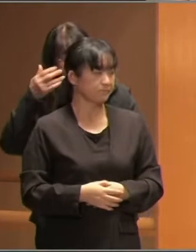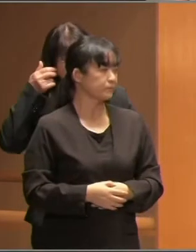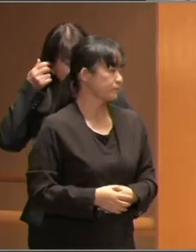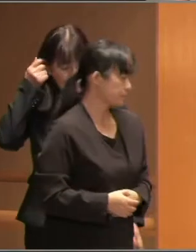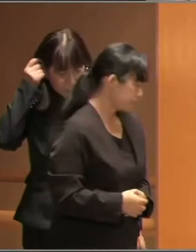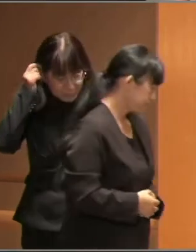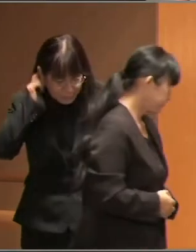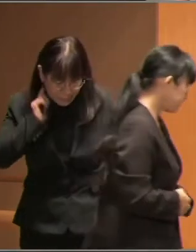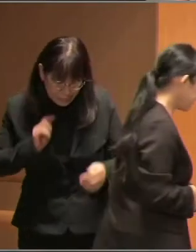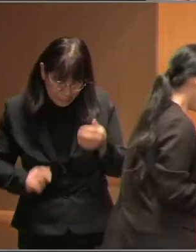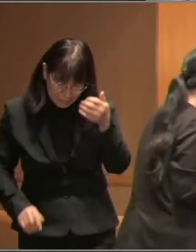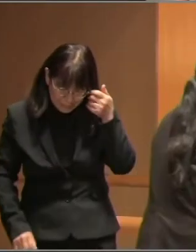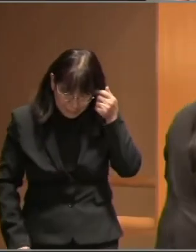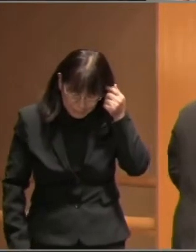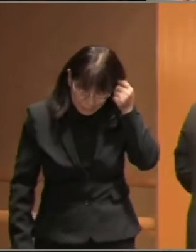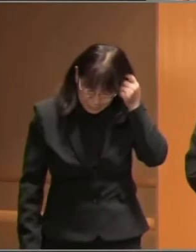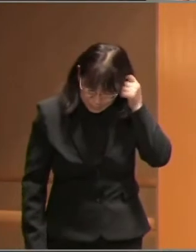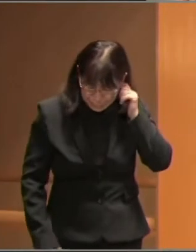job.